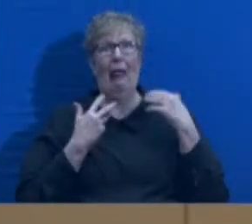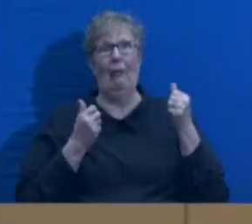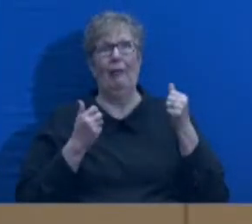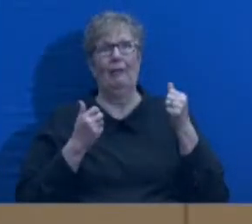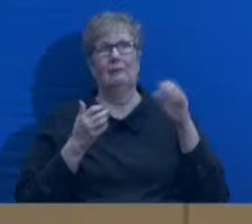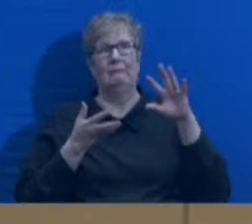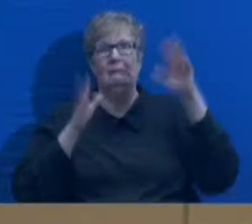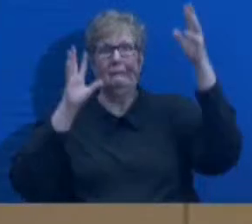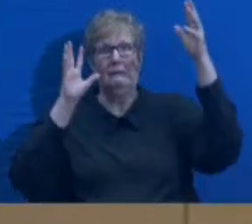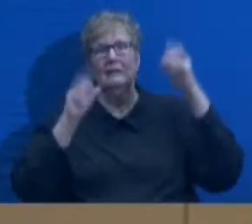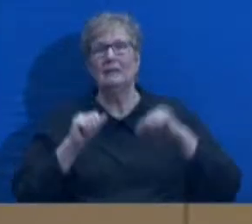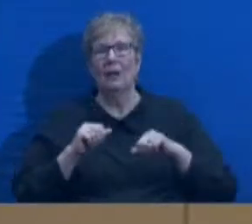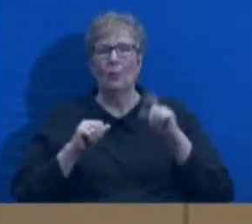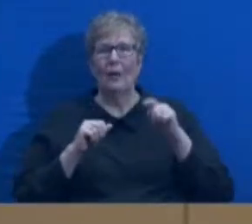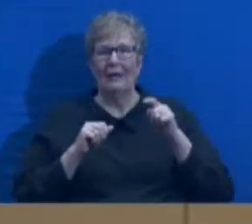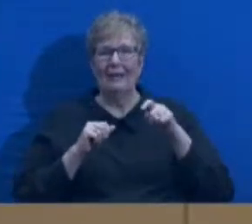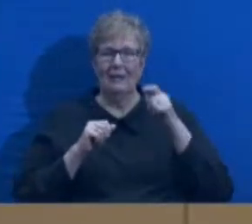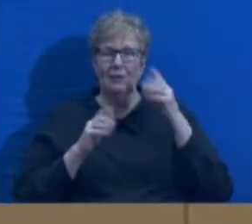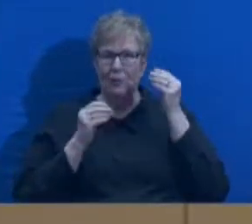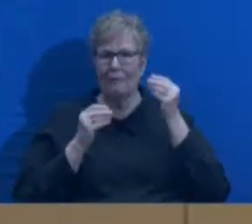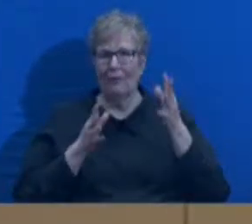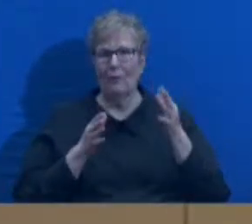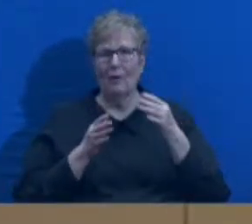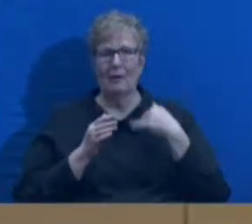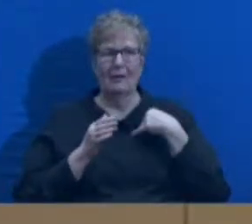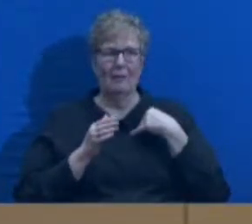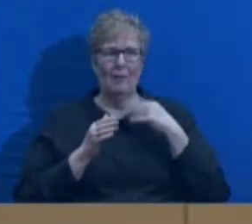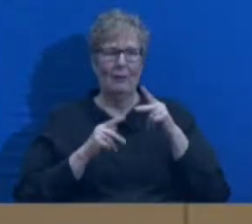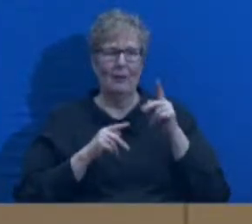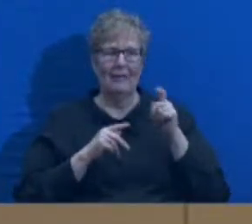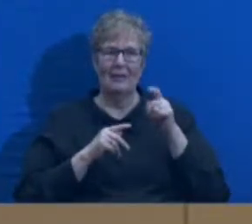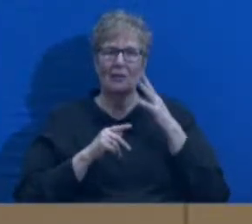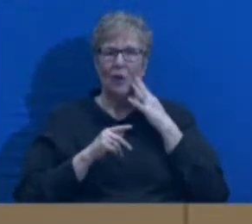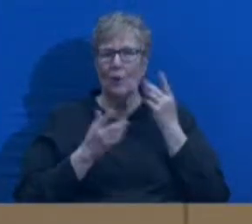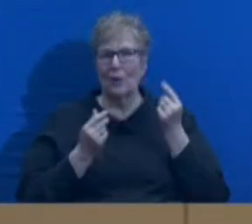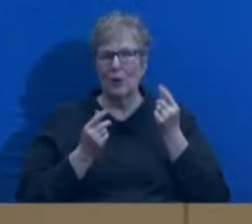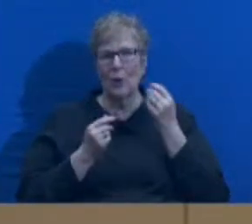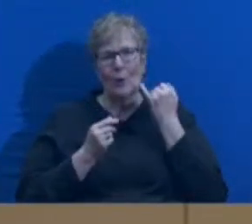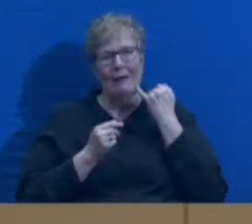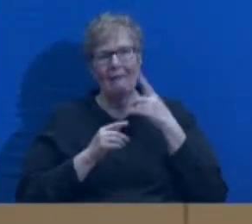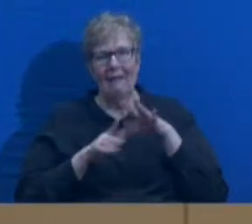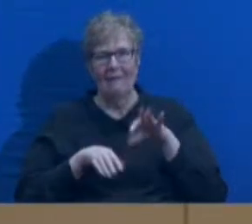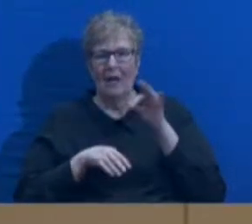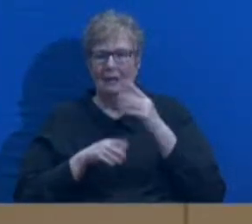to understand a positive test and what they may need to do about that.